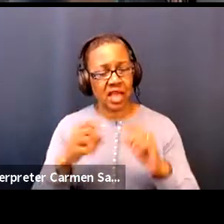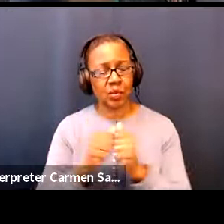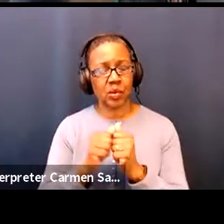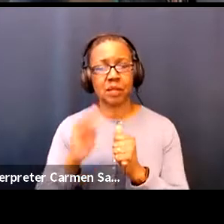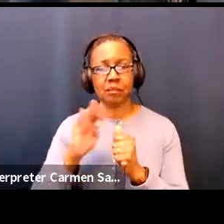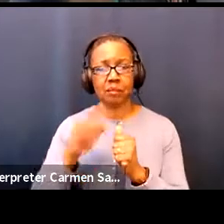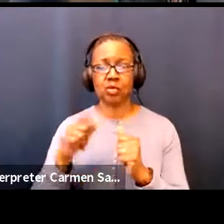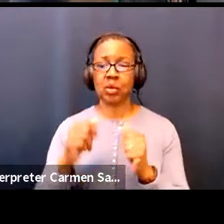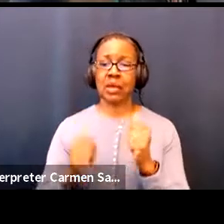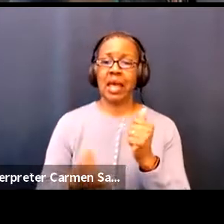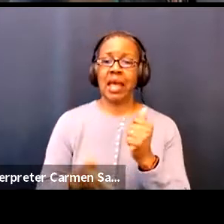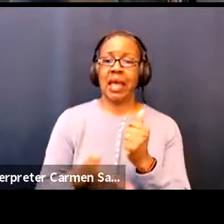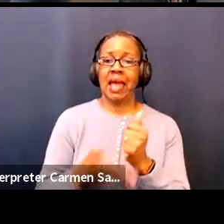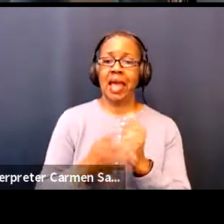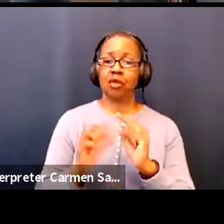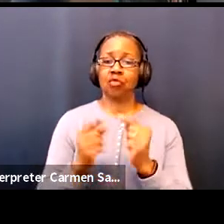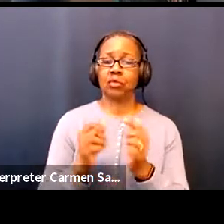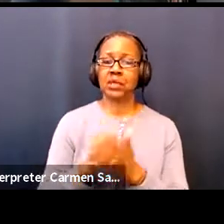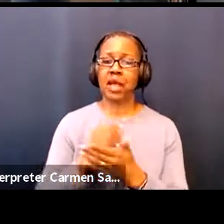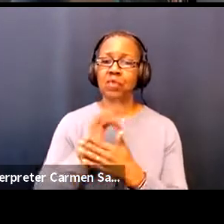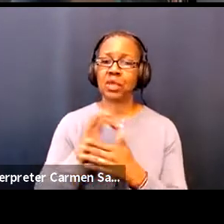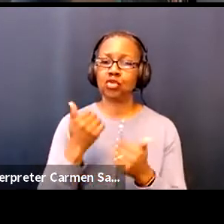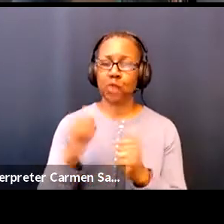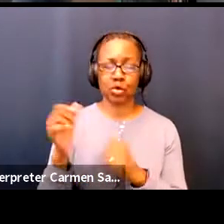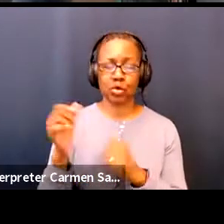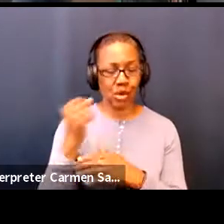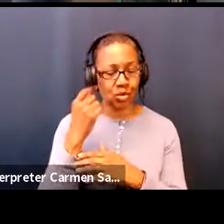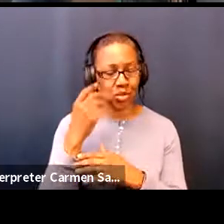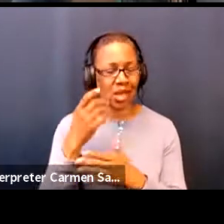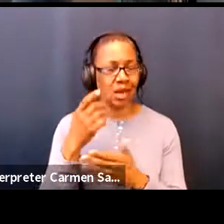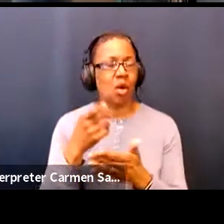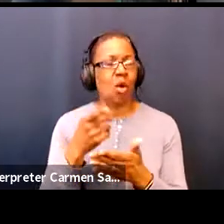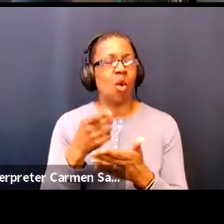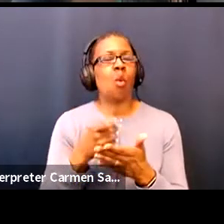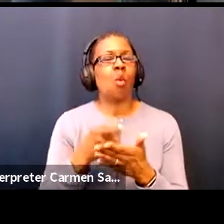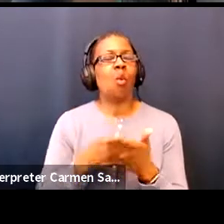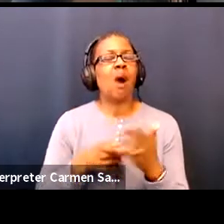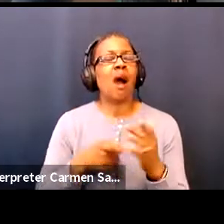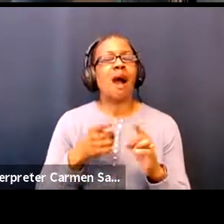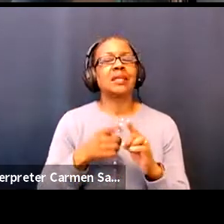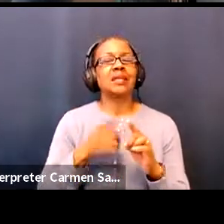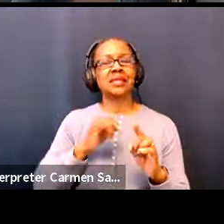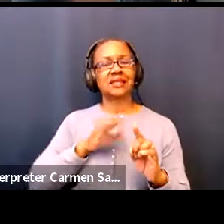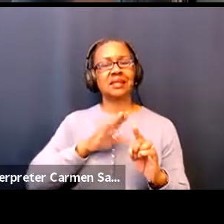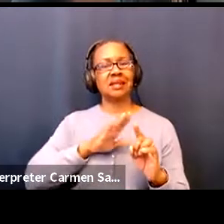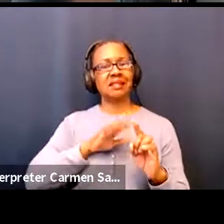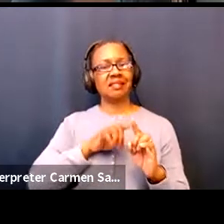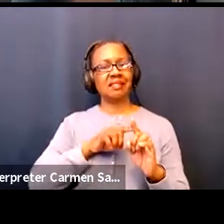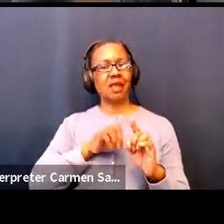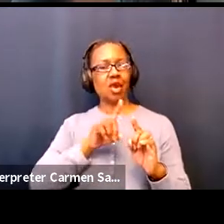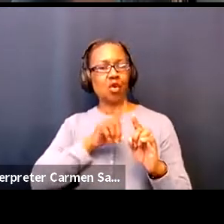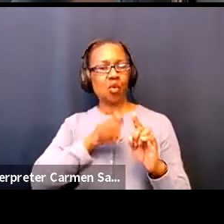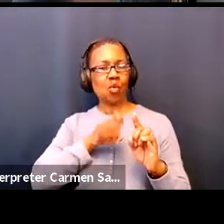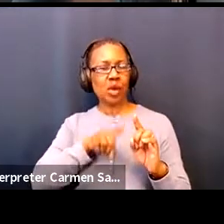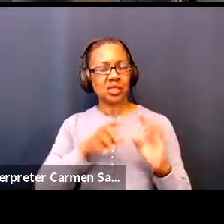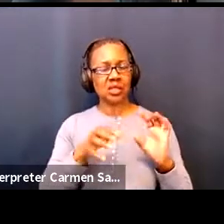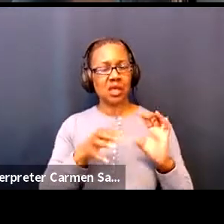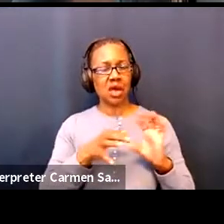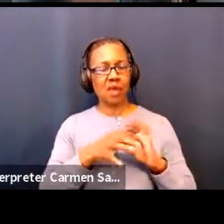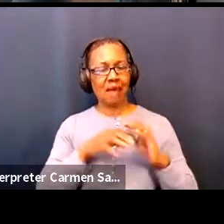groups that really try to understand what is their questions